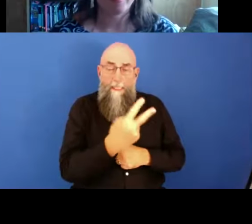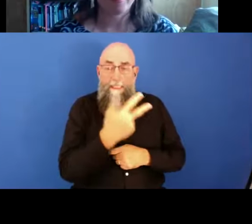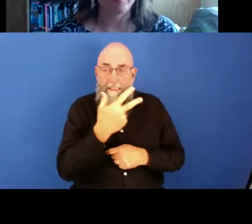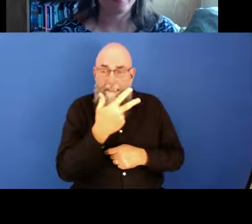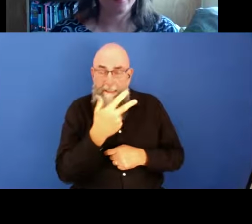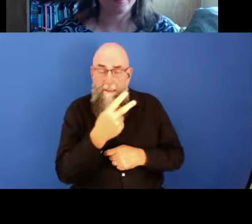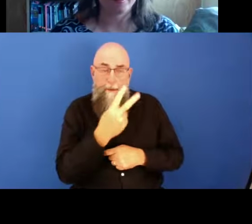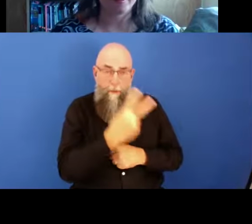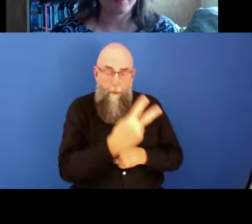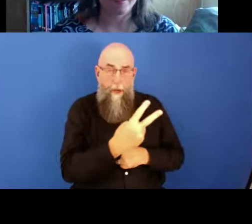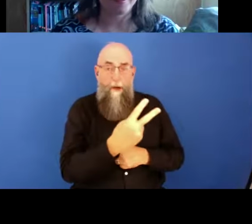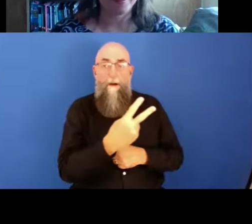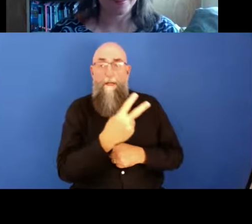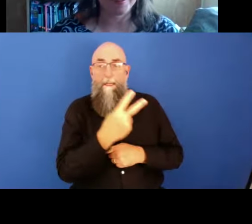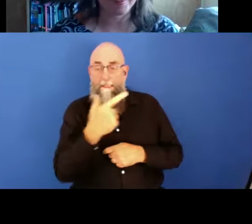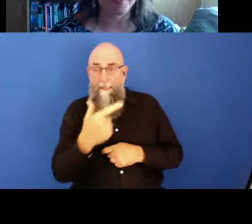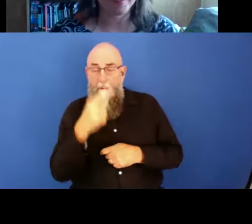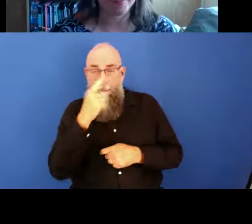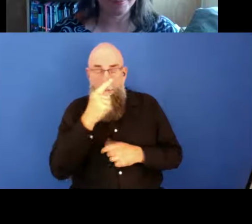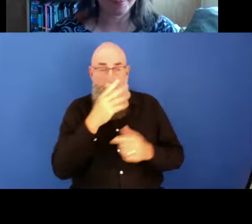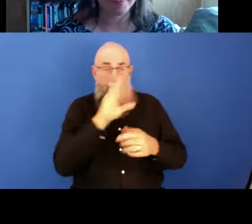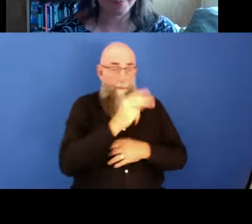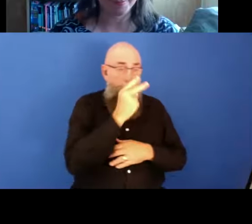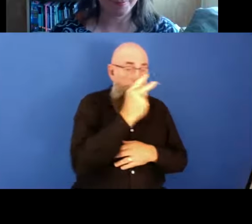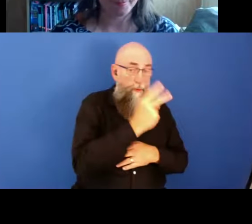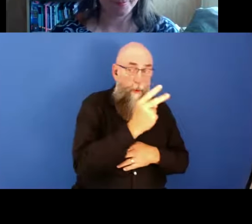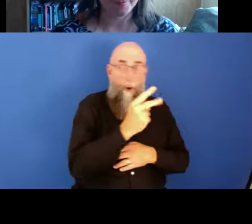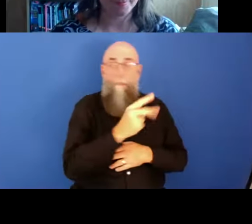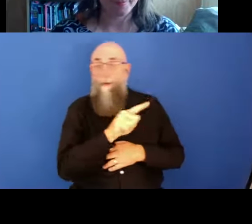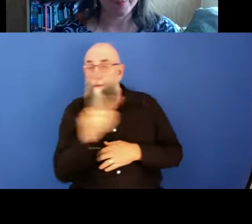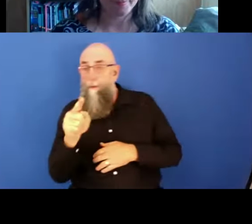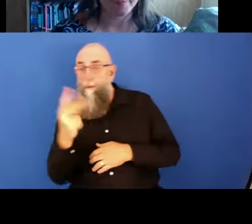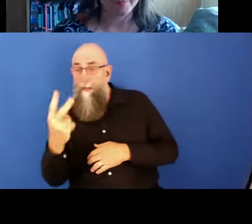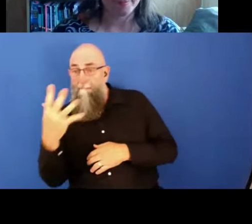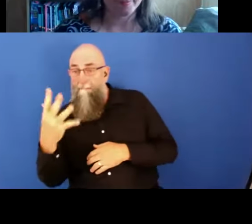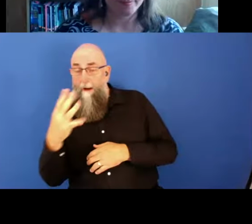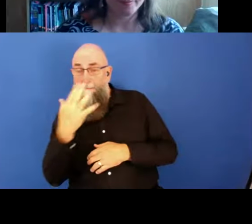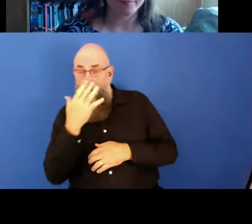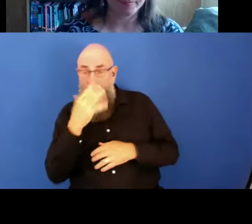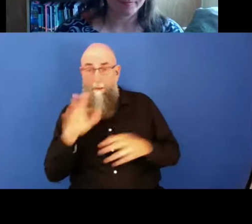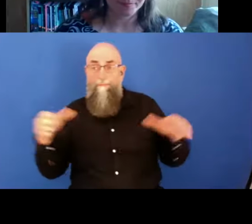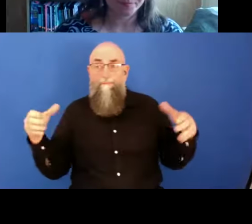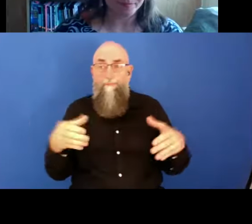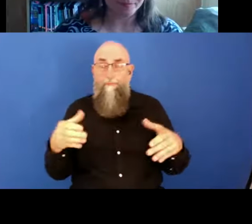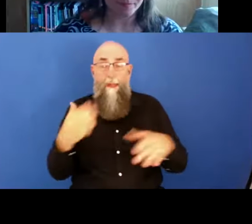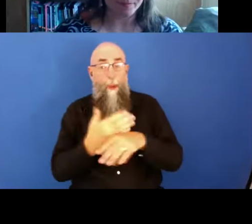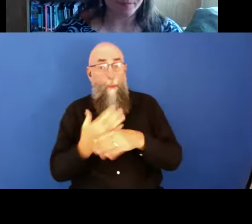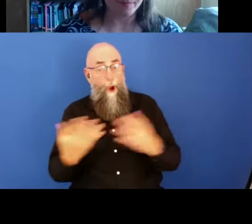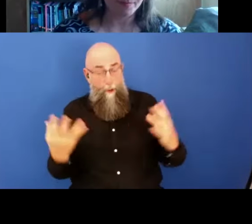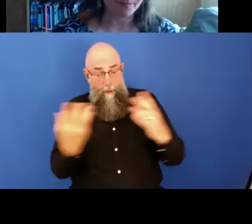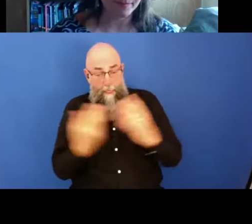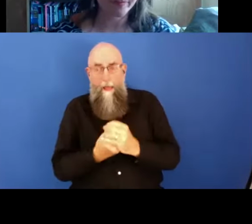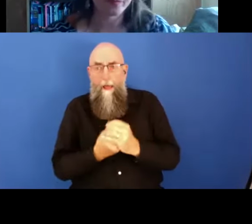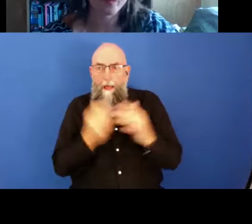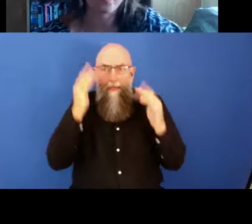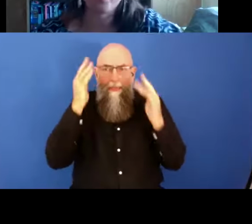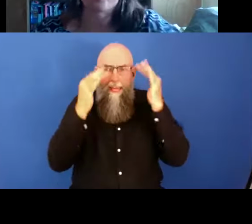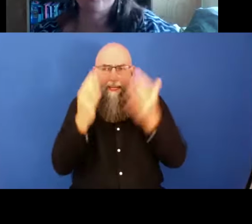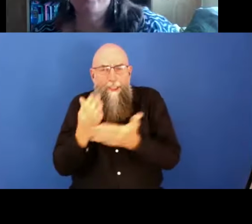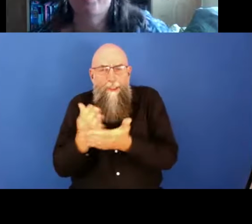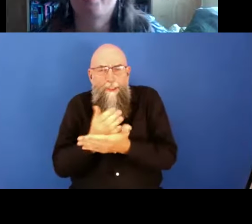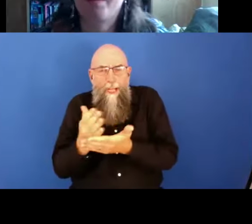olds turn up on their friday and saturday night to hang out and make it think together and and it's and i guess